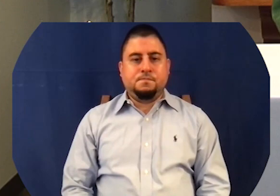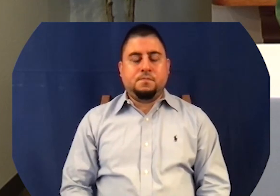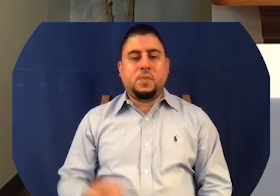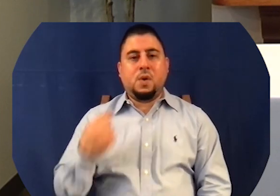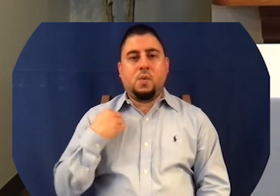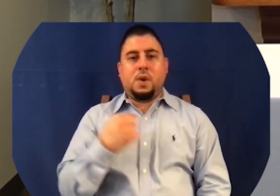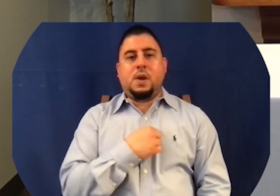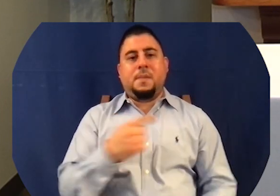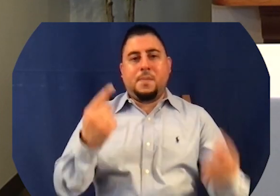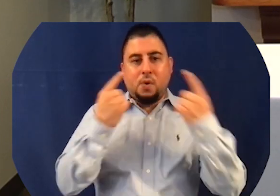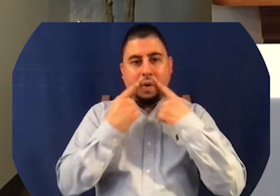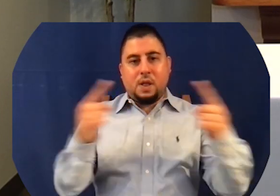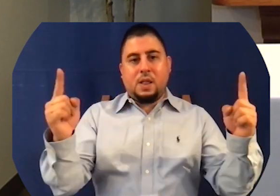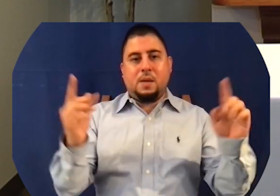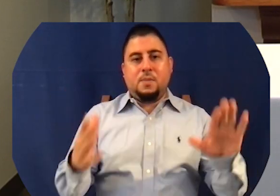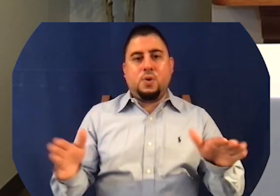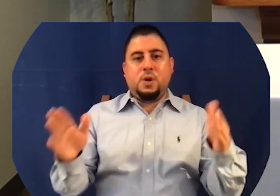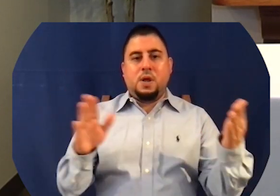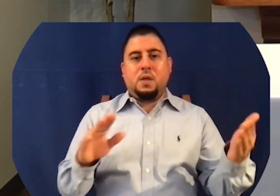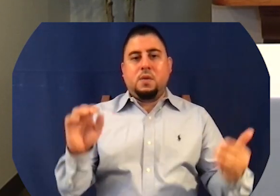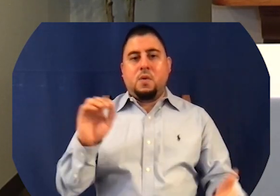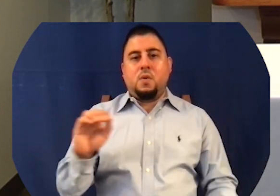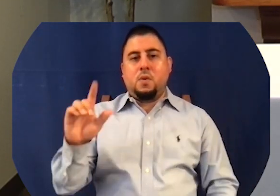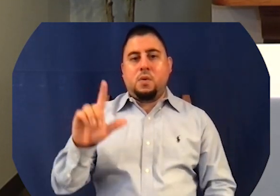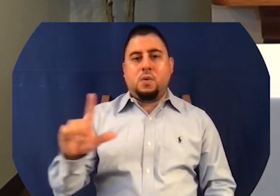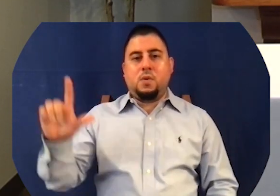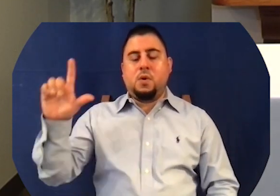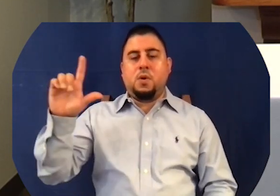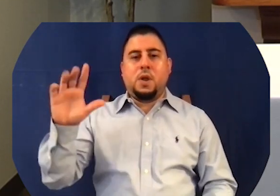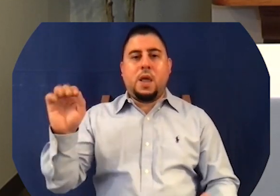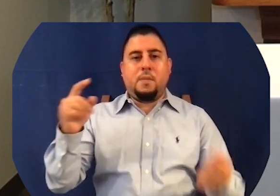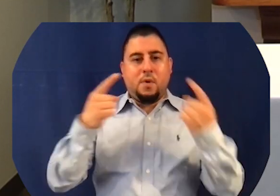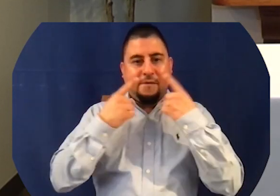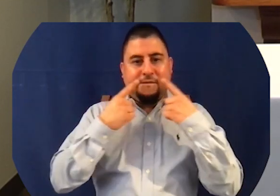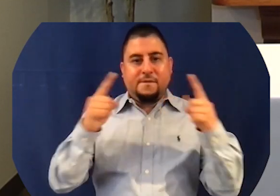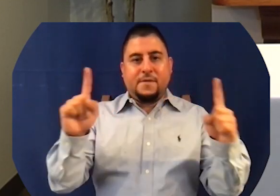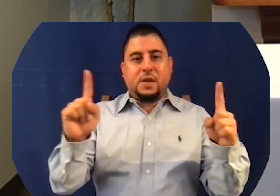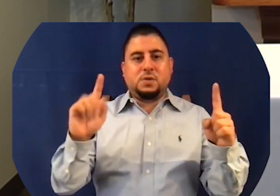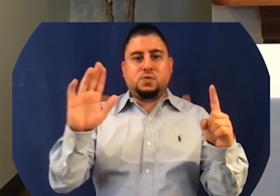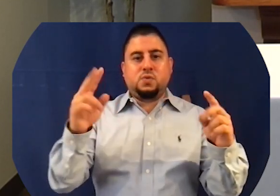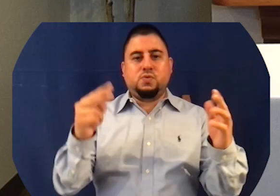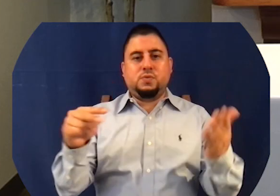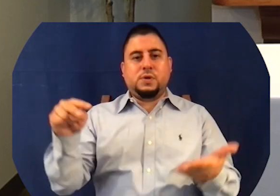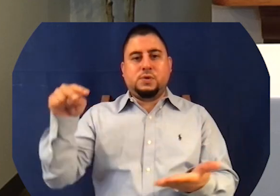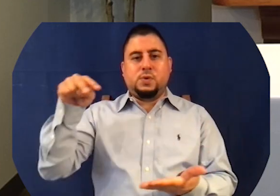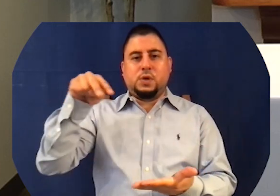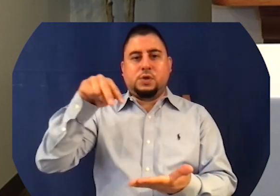faith. We proclaim your death, O Lord, and profess your